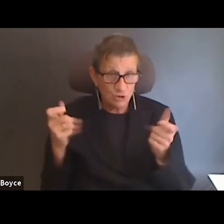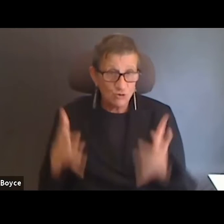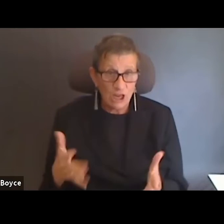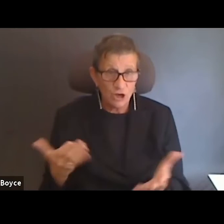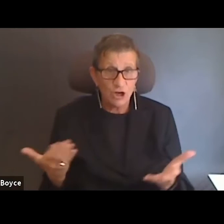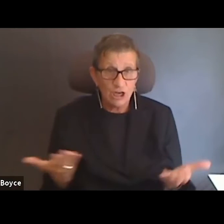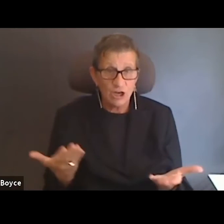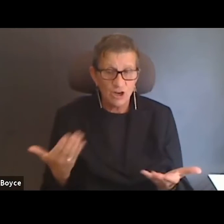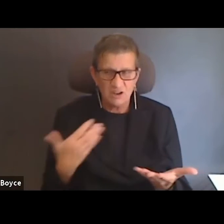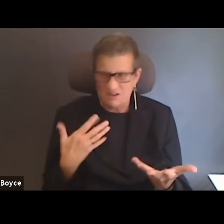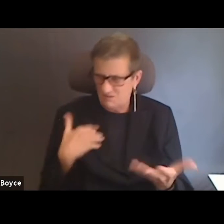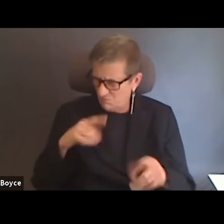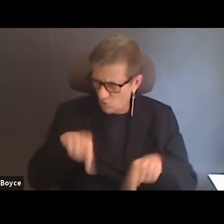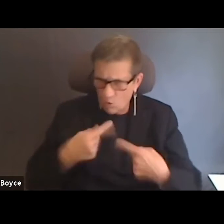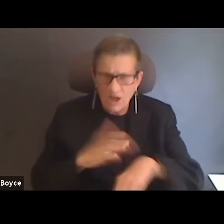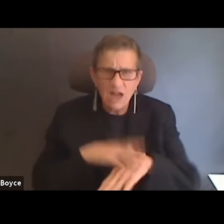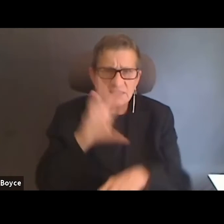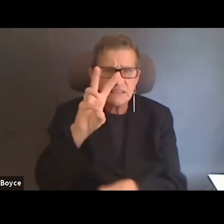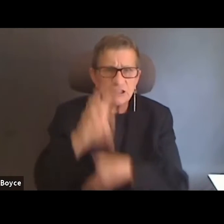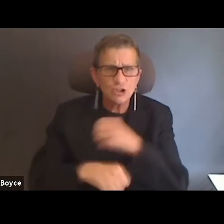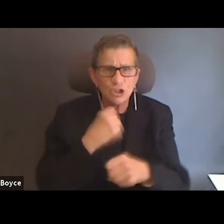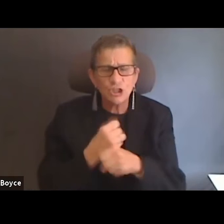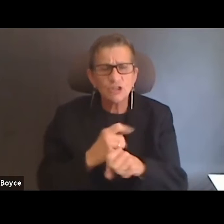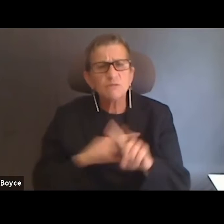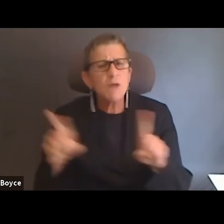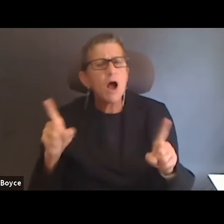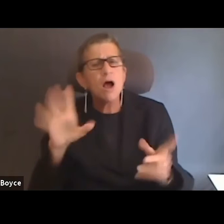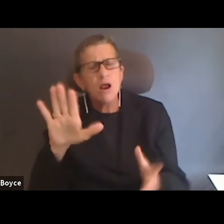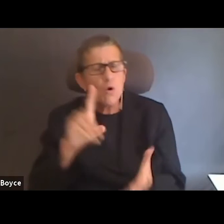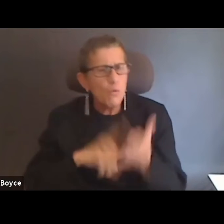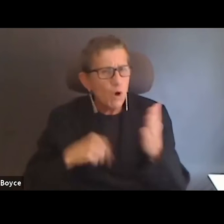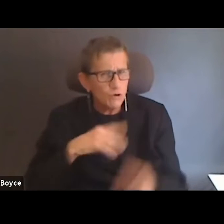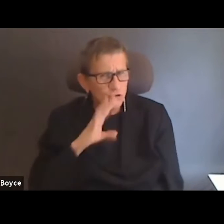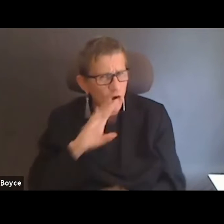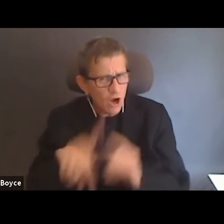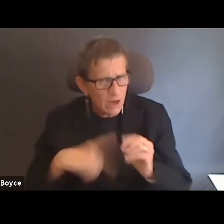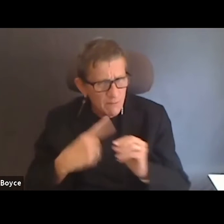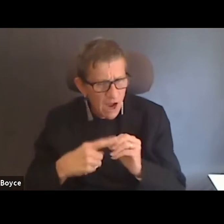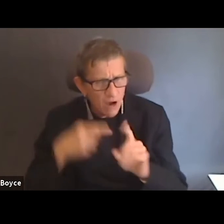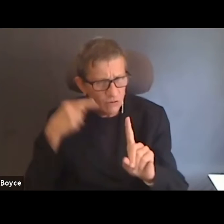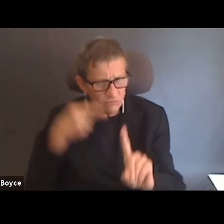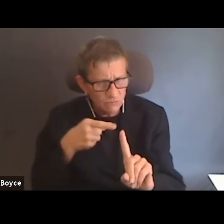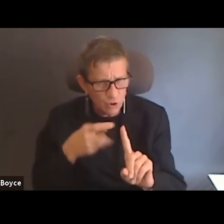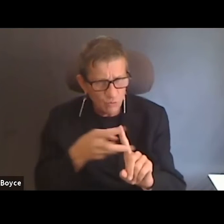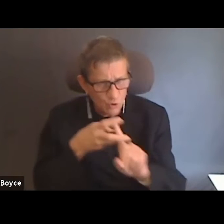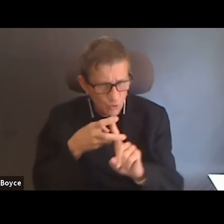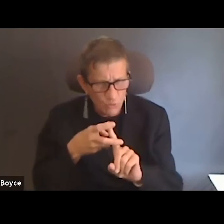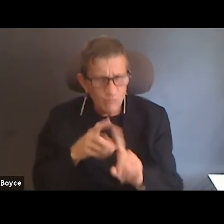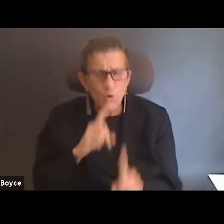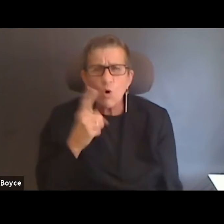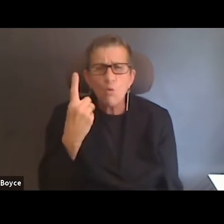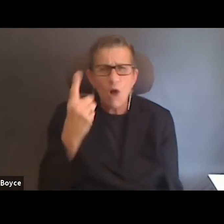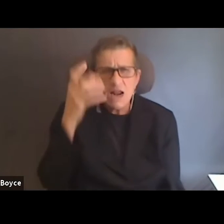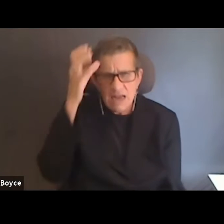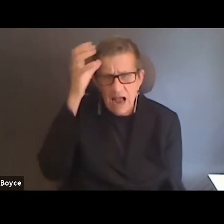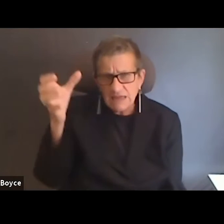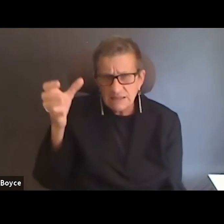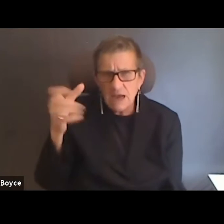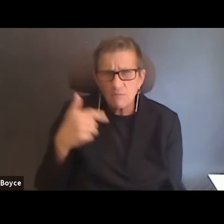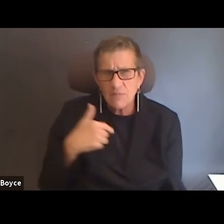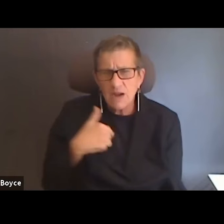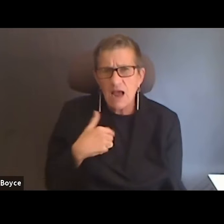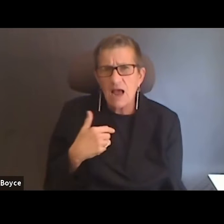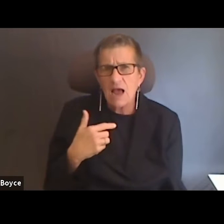on 6 years now. But when we're talking about recruitment, there's one concept I think I like to